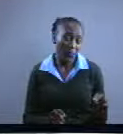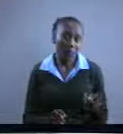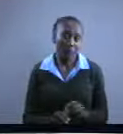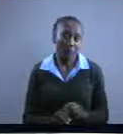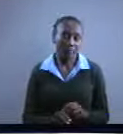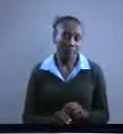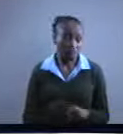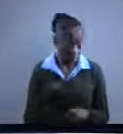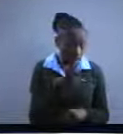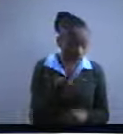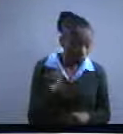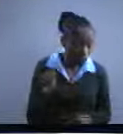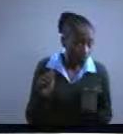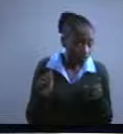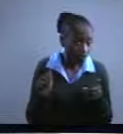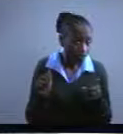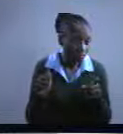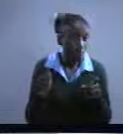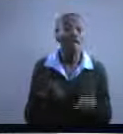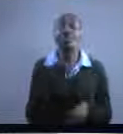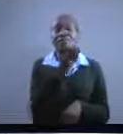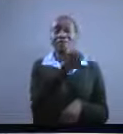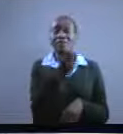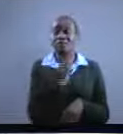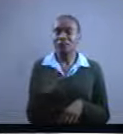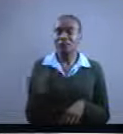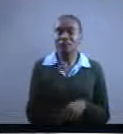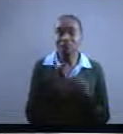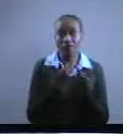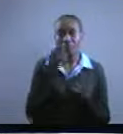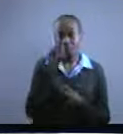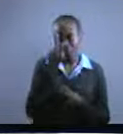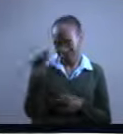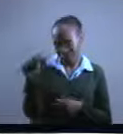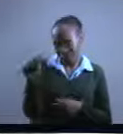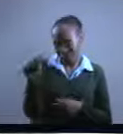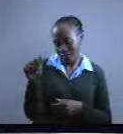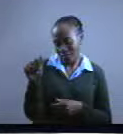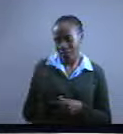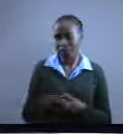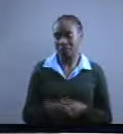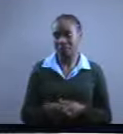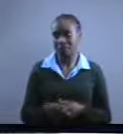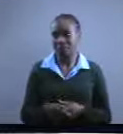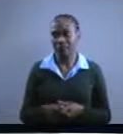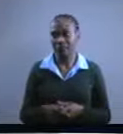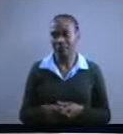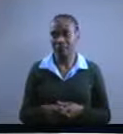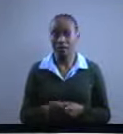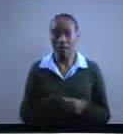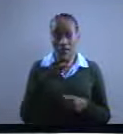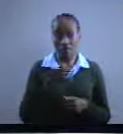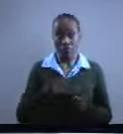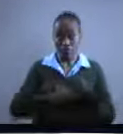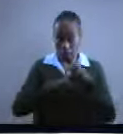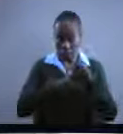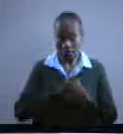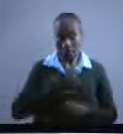You're objecting. There's an objection from the DA. Those in favor will say